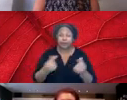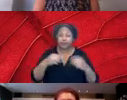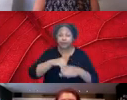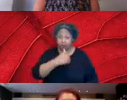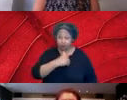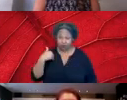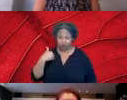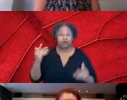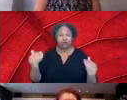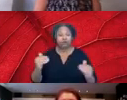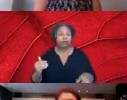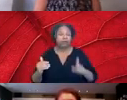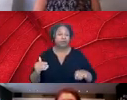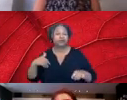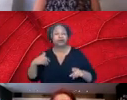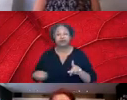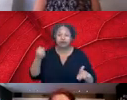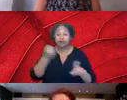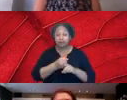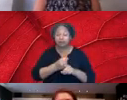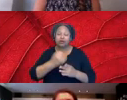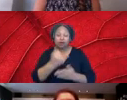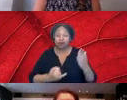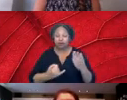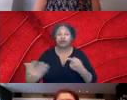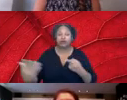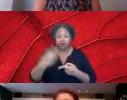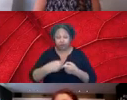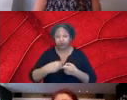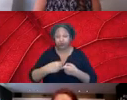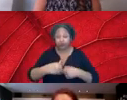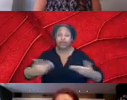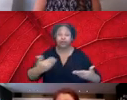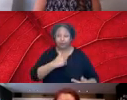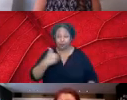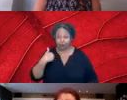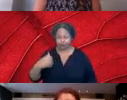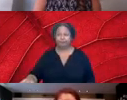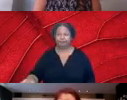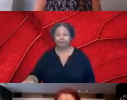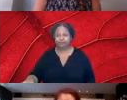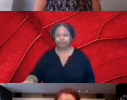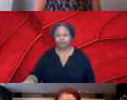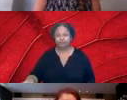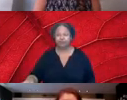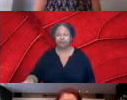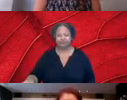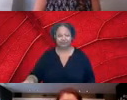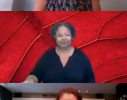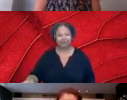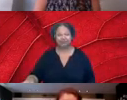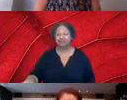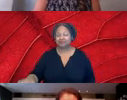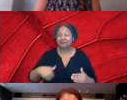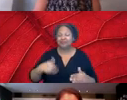they must have contributed significantly, again, to the arts and culture of Toronto. So next